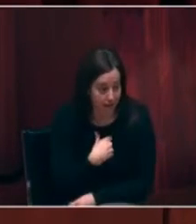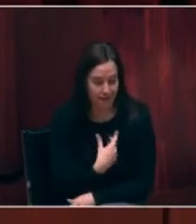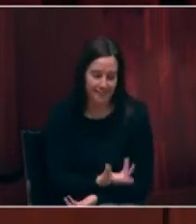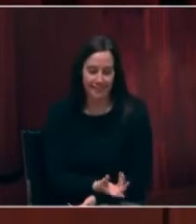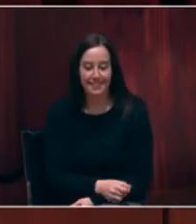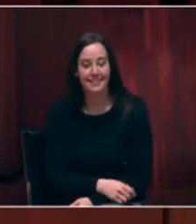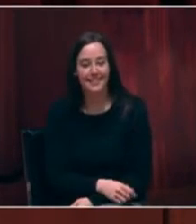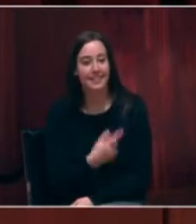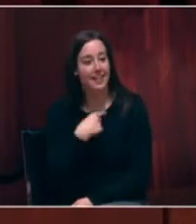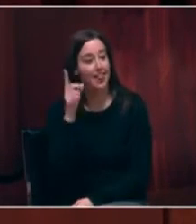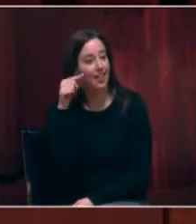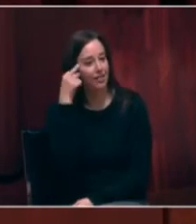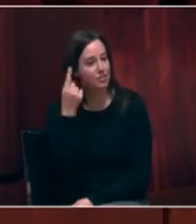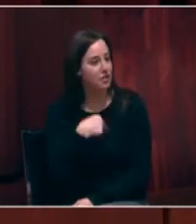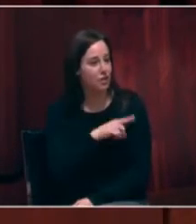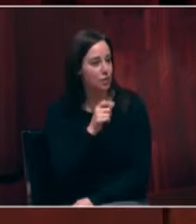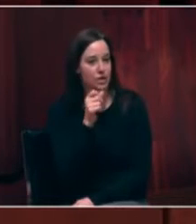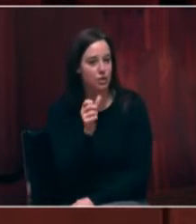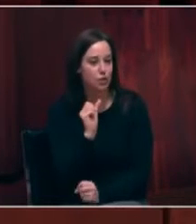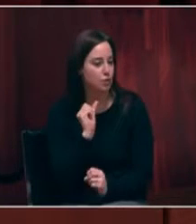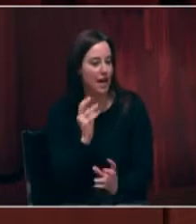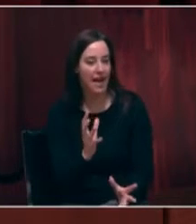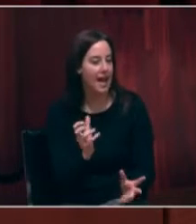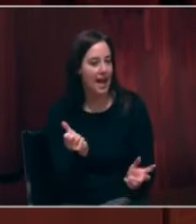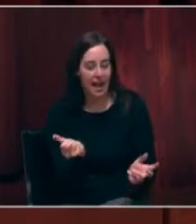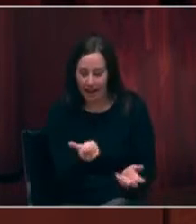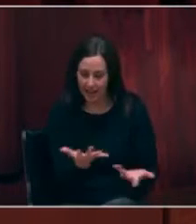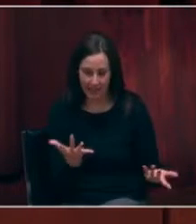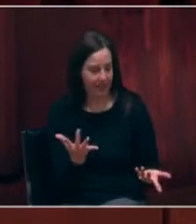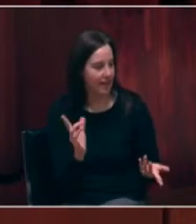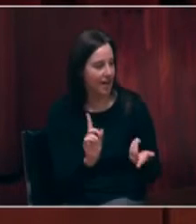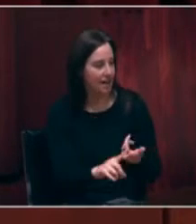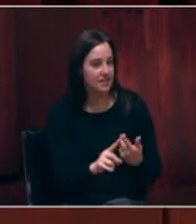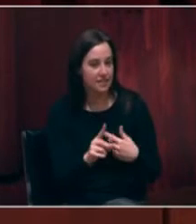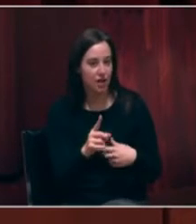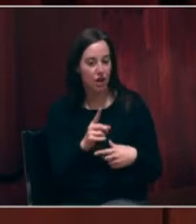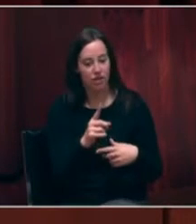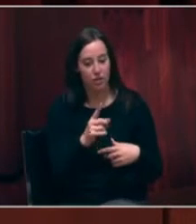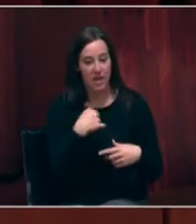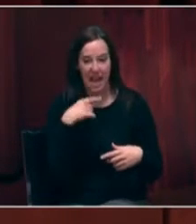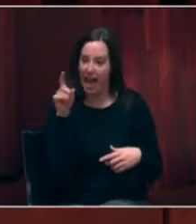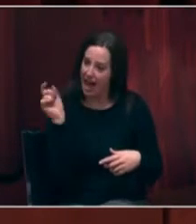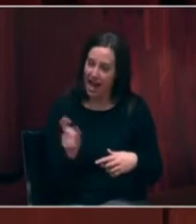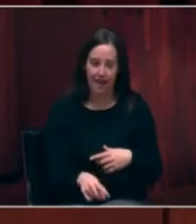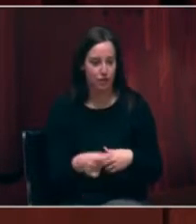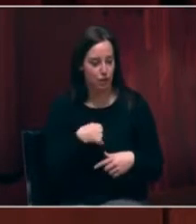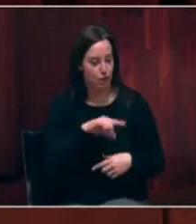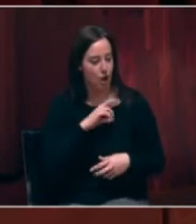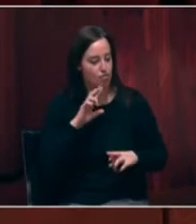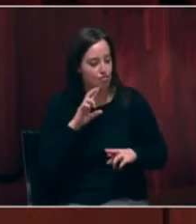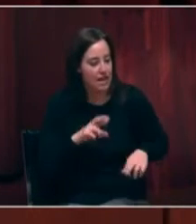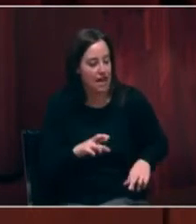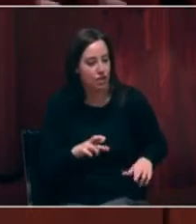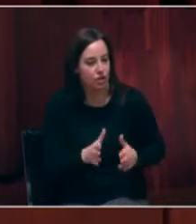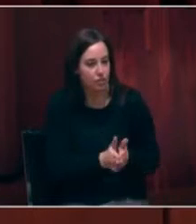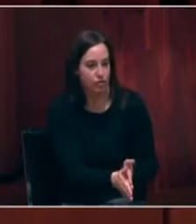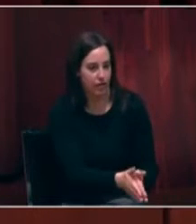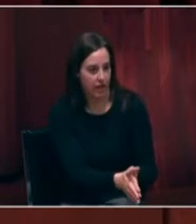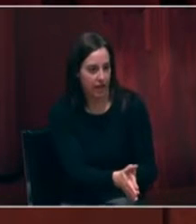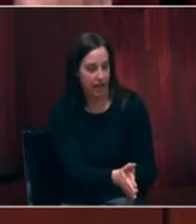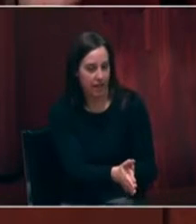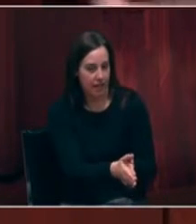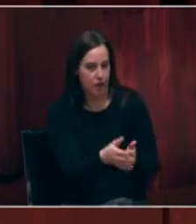the government, we actually don't do anything unless we have to. We're very reaction-driven, meaning that you can imagine what was